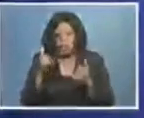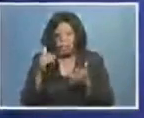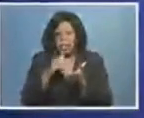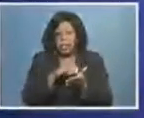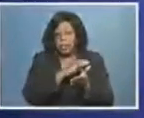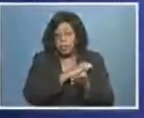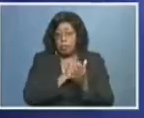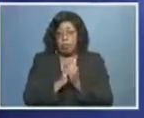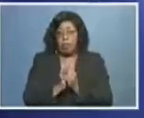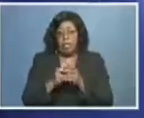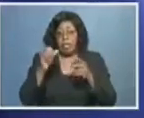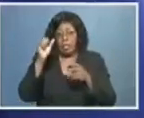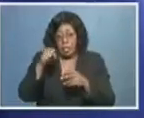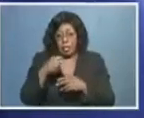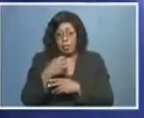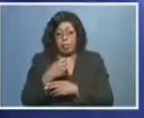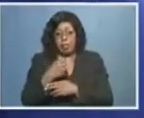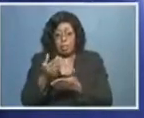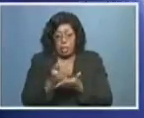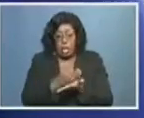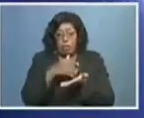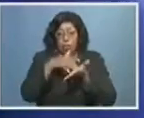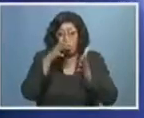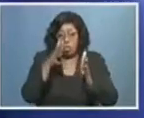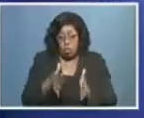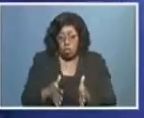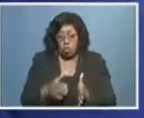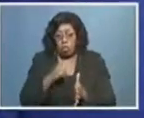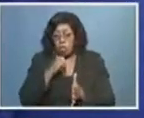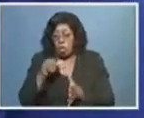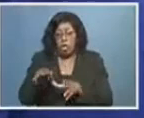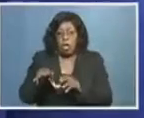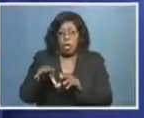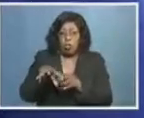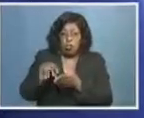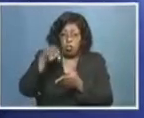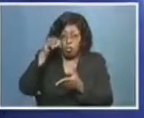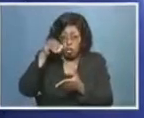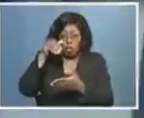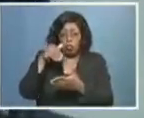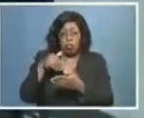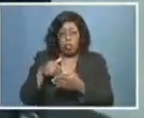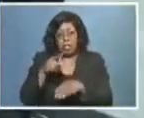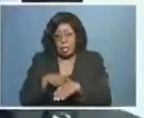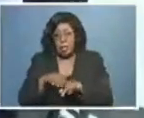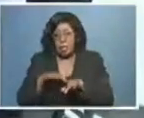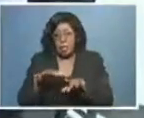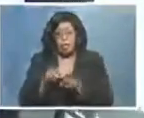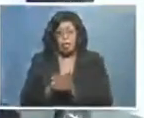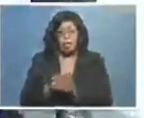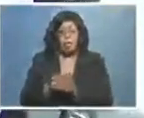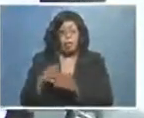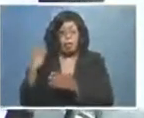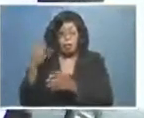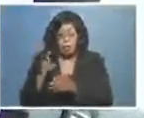important. There are students who became disengaged during the pandemic period, and we need to engage those. We need to re-engage